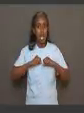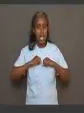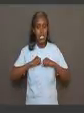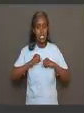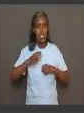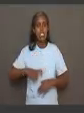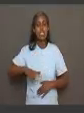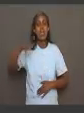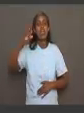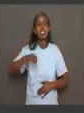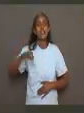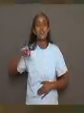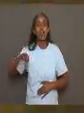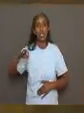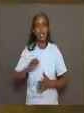highest frequency?